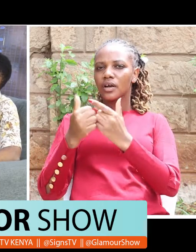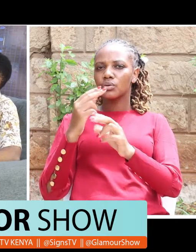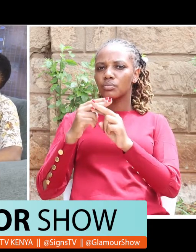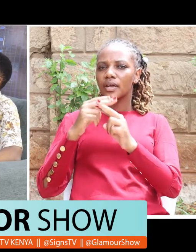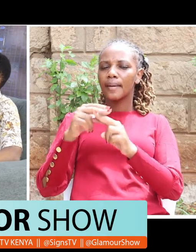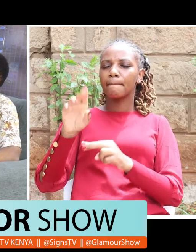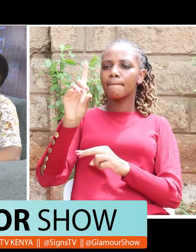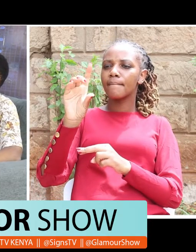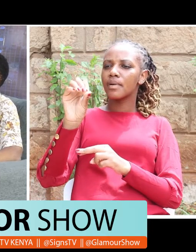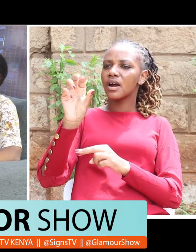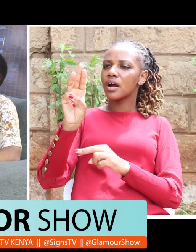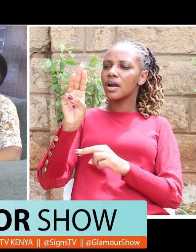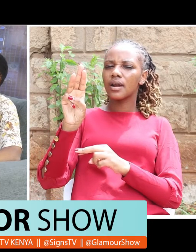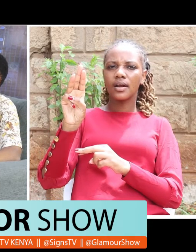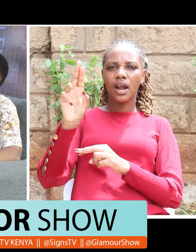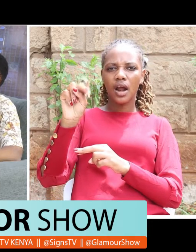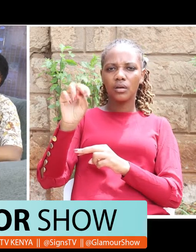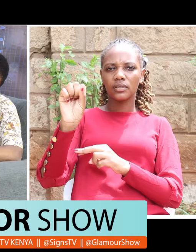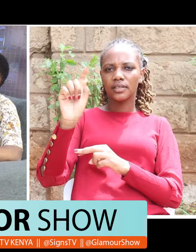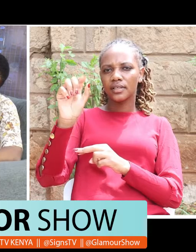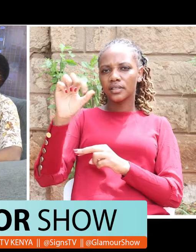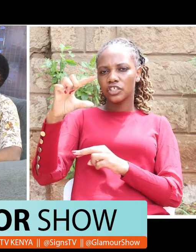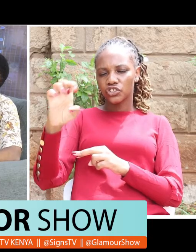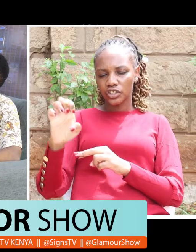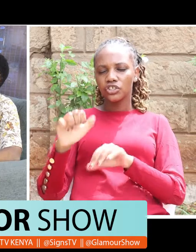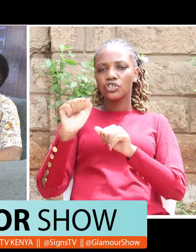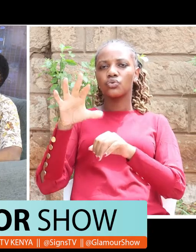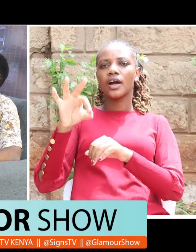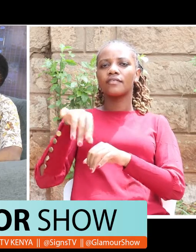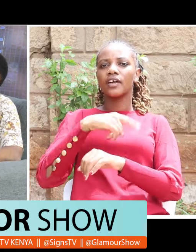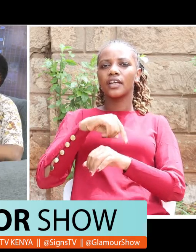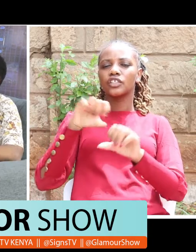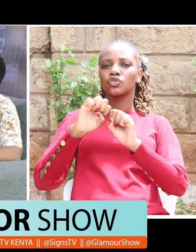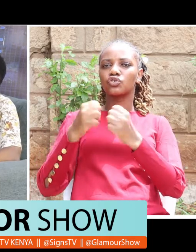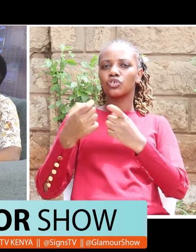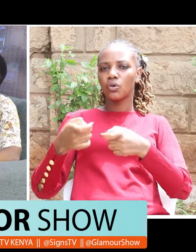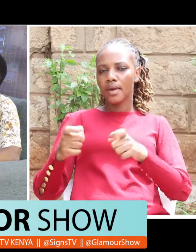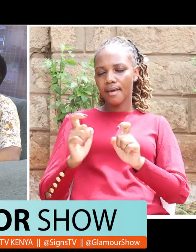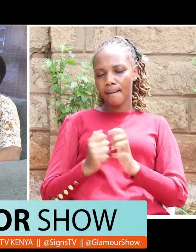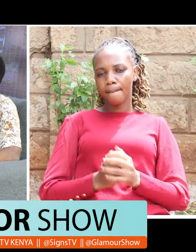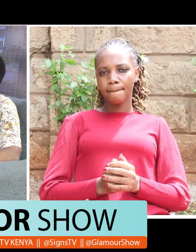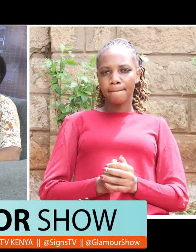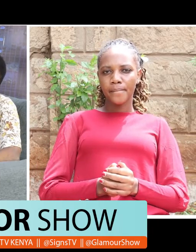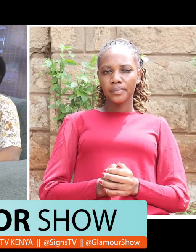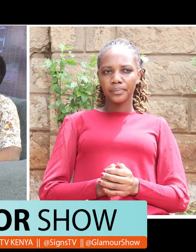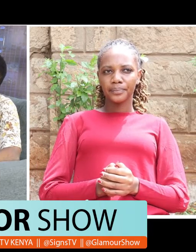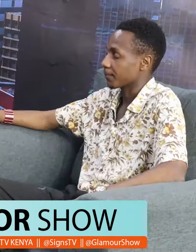called Downstage Theatre Production. You can find us on all our social media handles as Downstage Theatre Production.